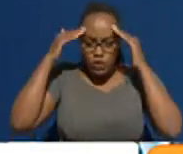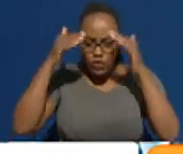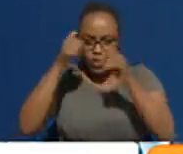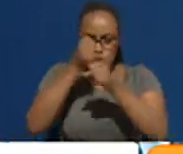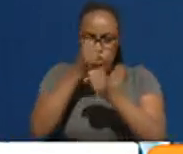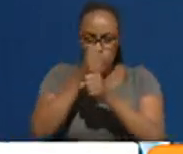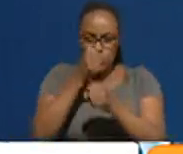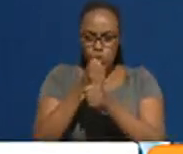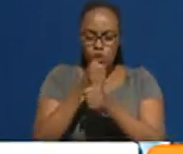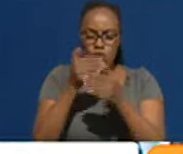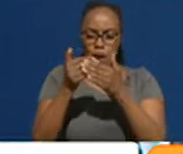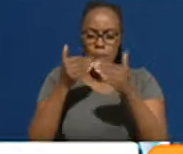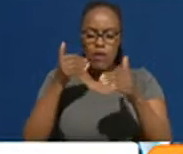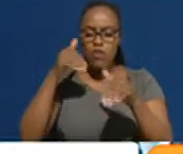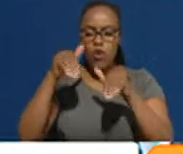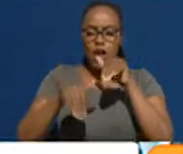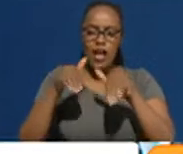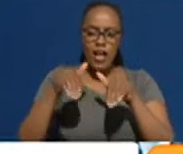doing pre-election